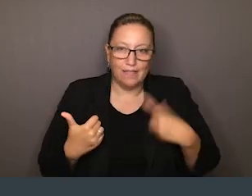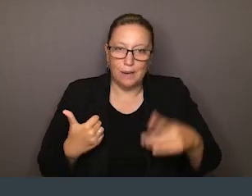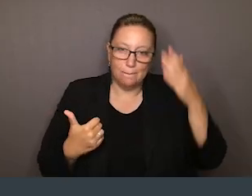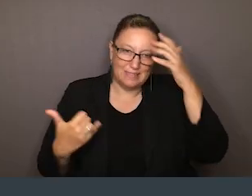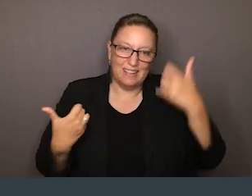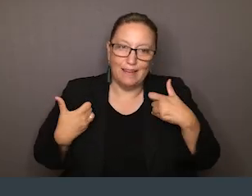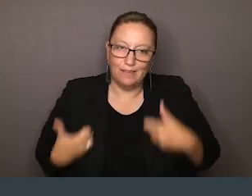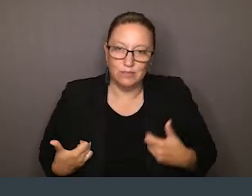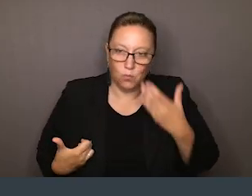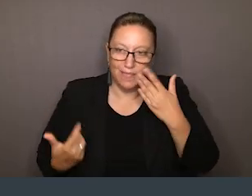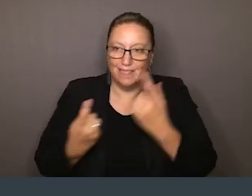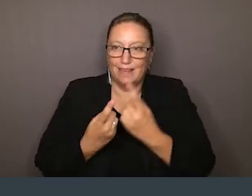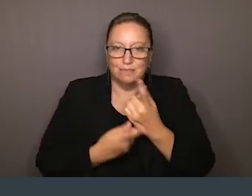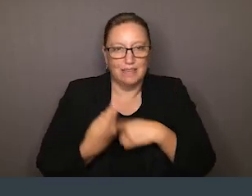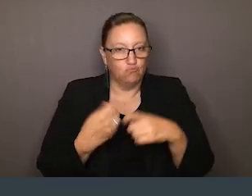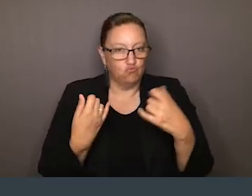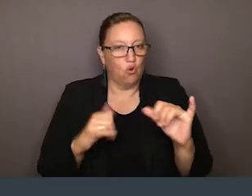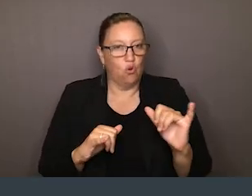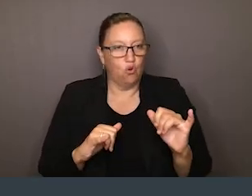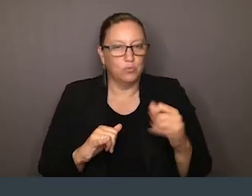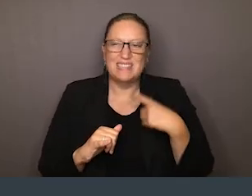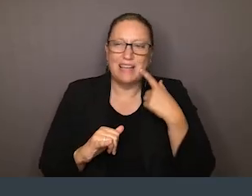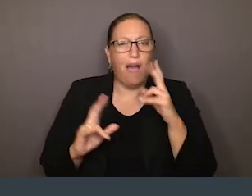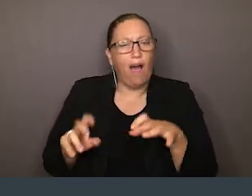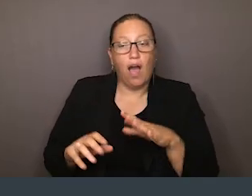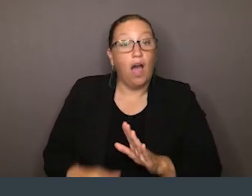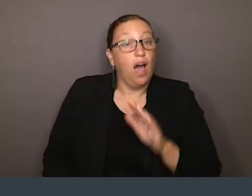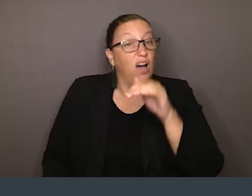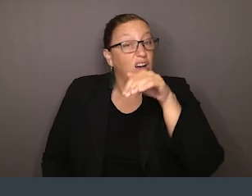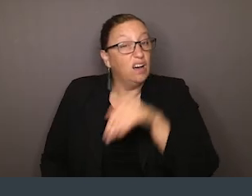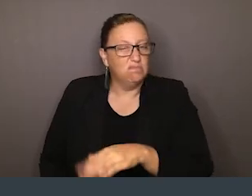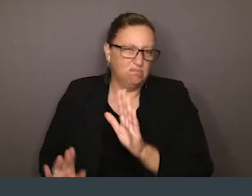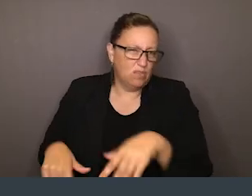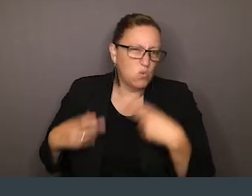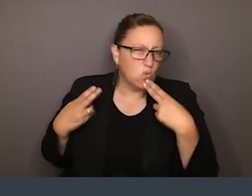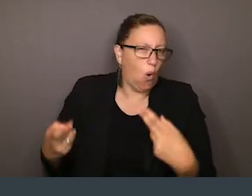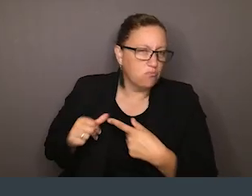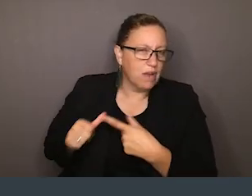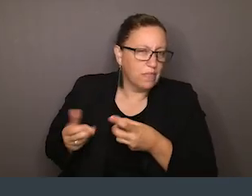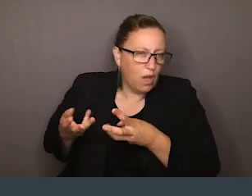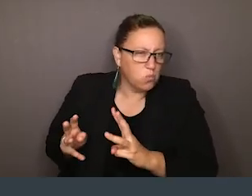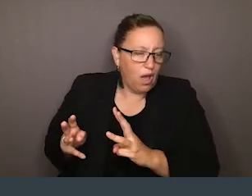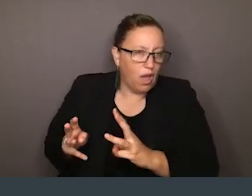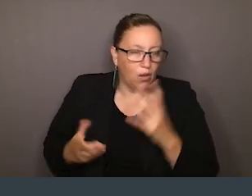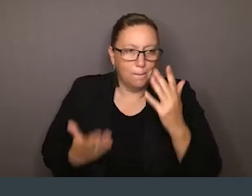mental illness when things go wrong, so we can tell the difference between an understandable reaction to life's